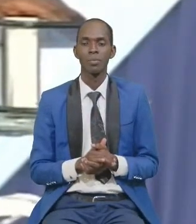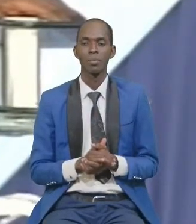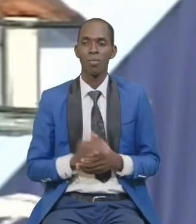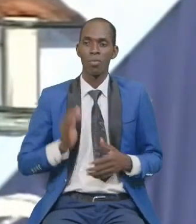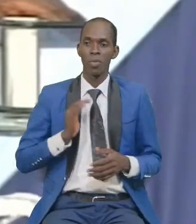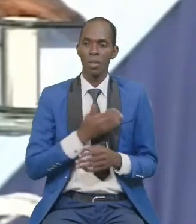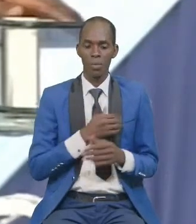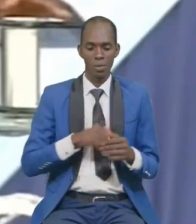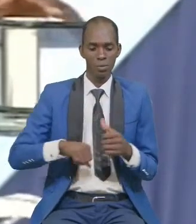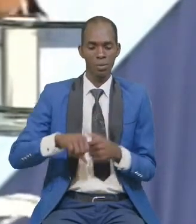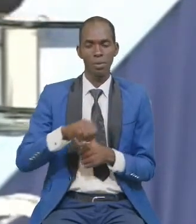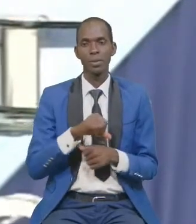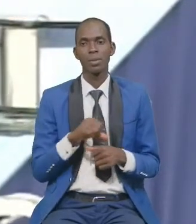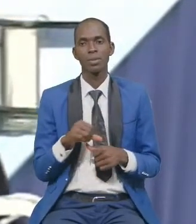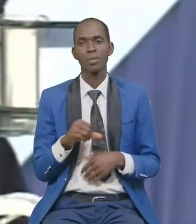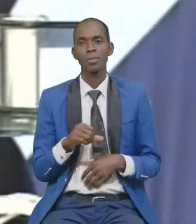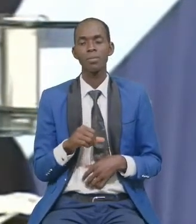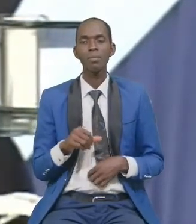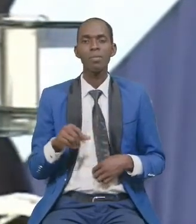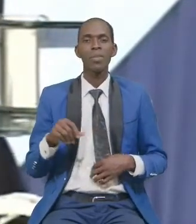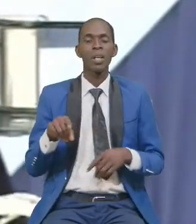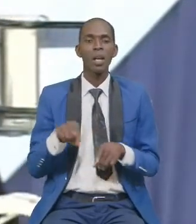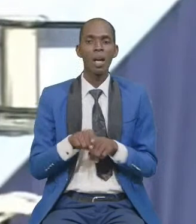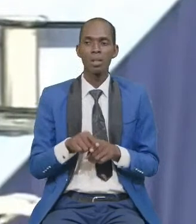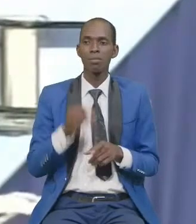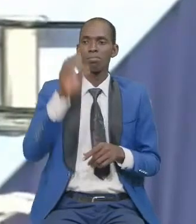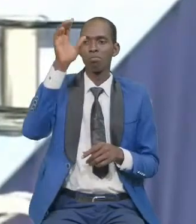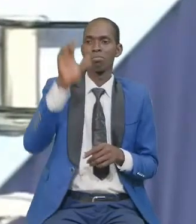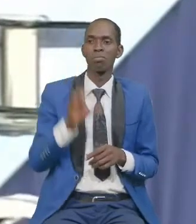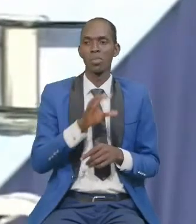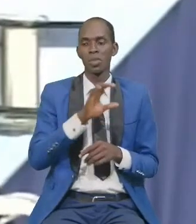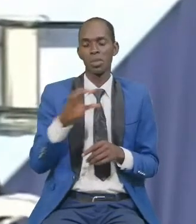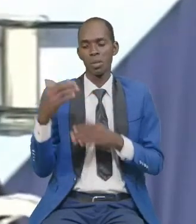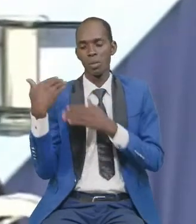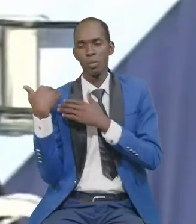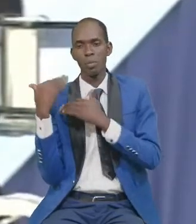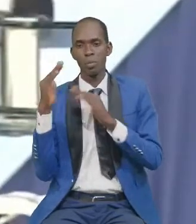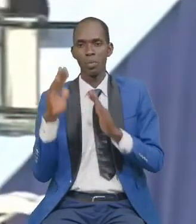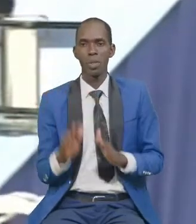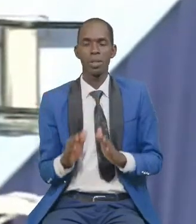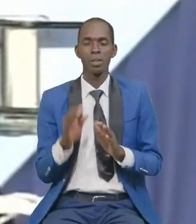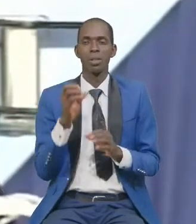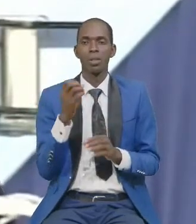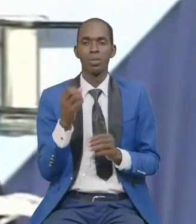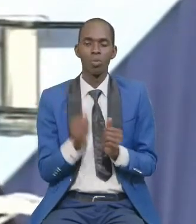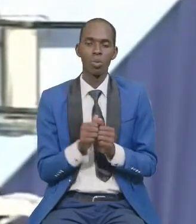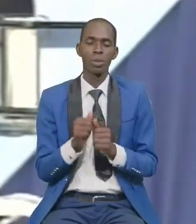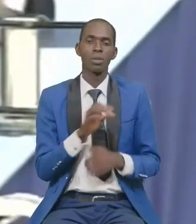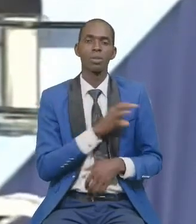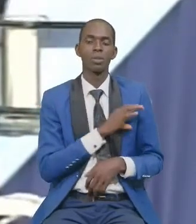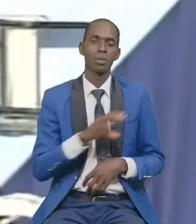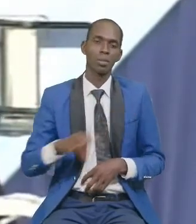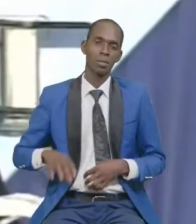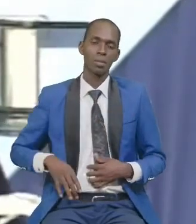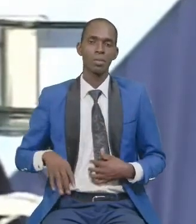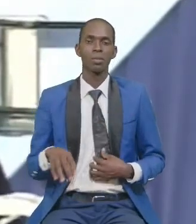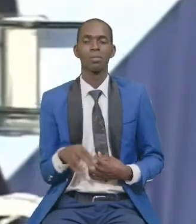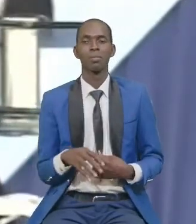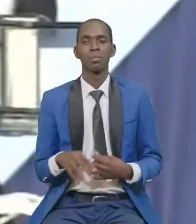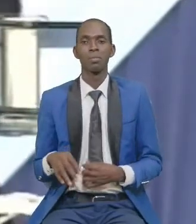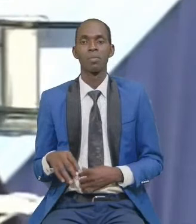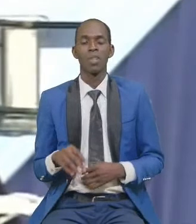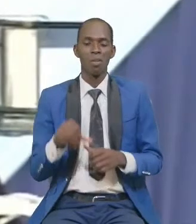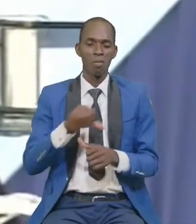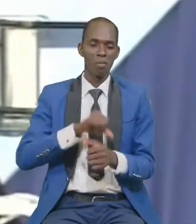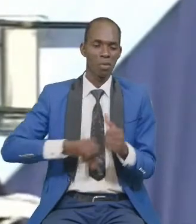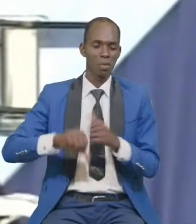Our fellowship as cross bearers with Christ. Fellowship with